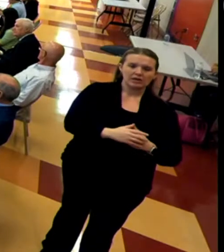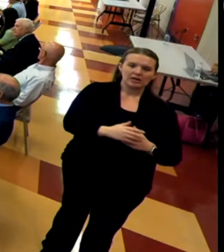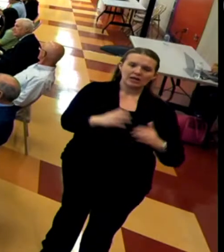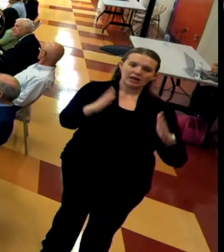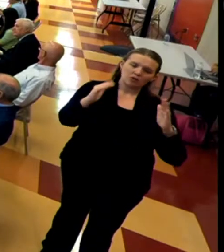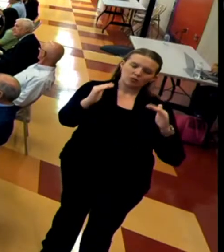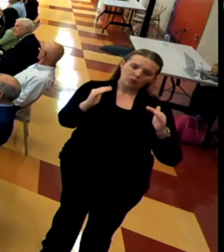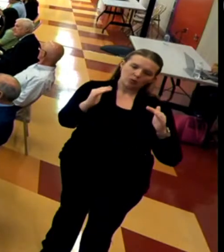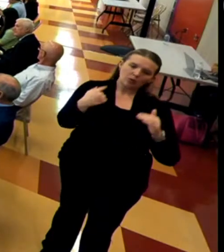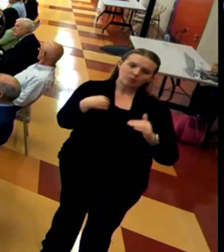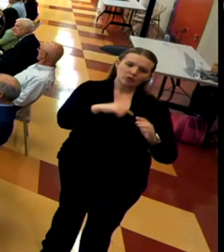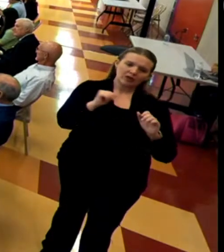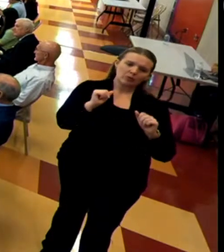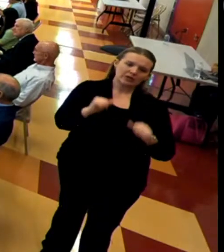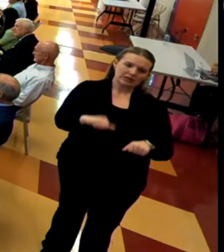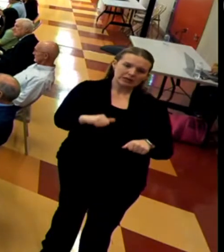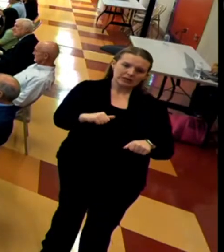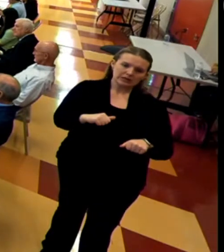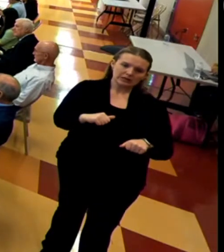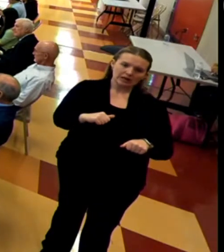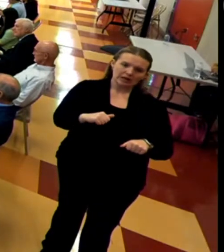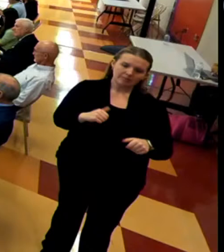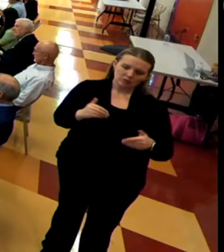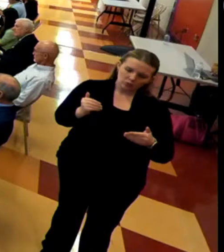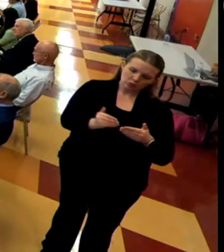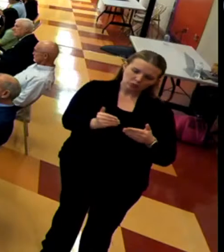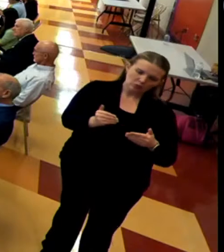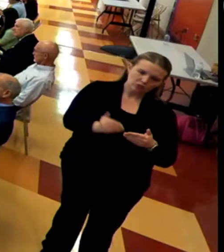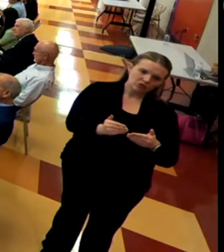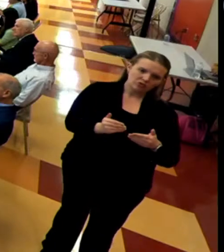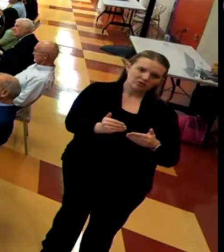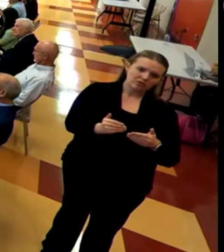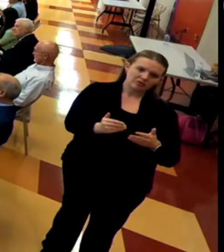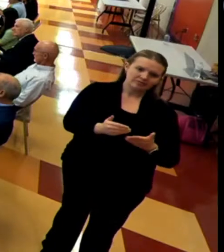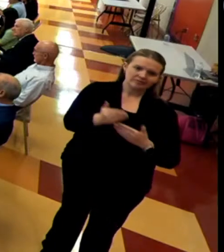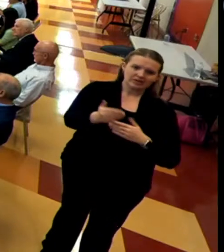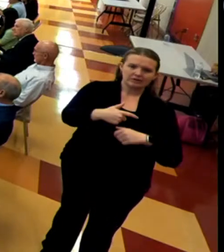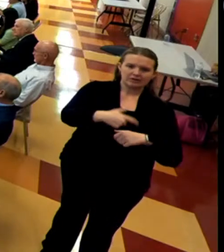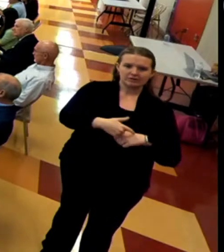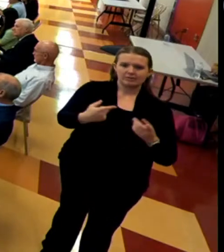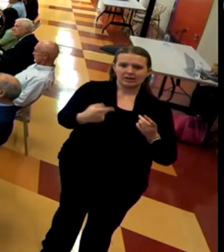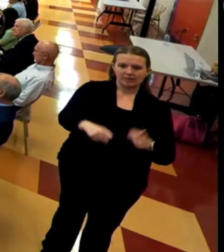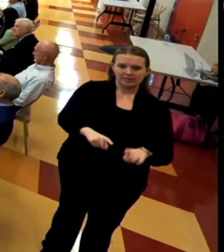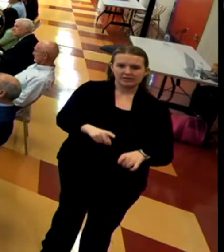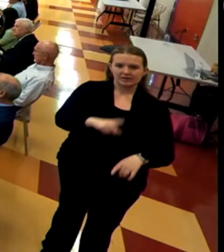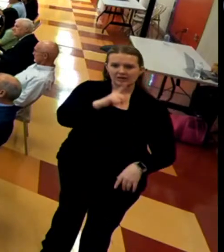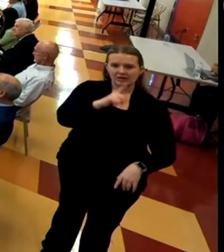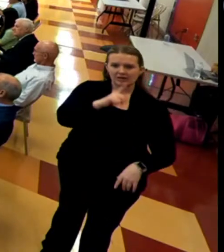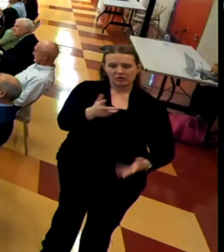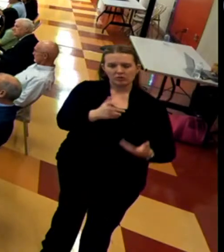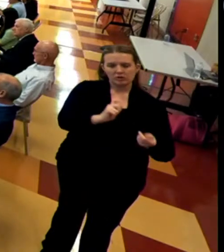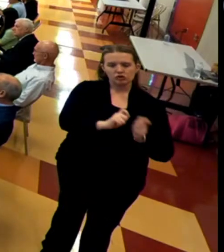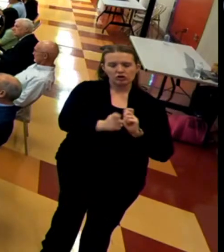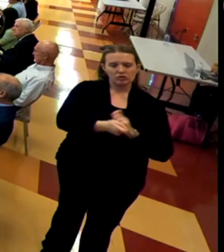that we can get closer to that next time around. That's really what's changed,